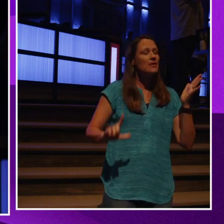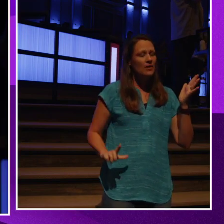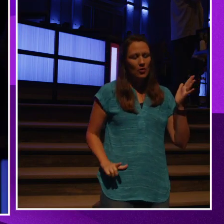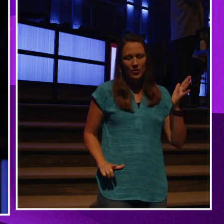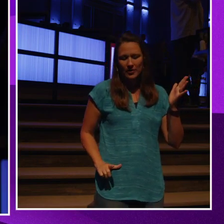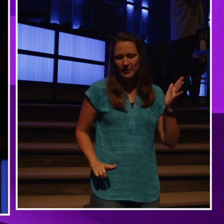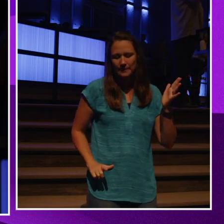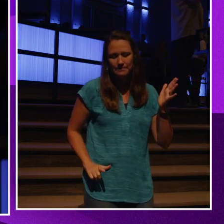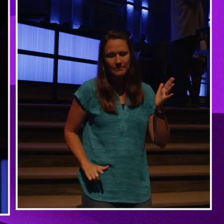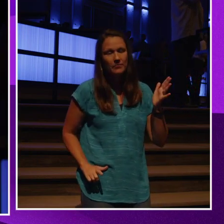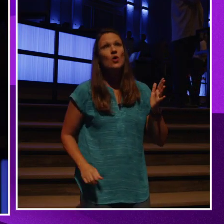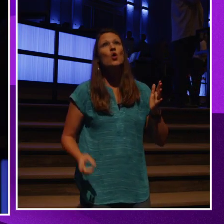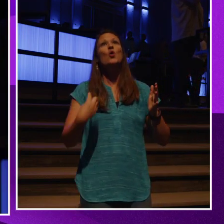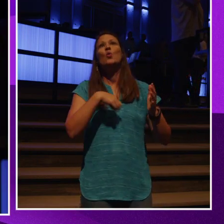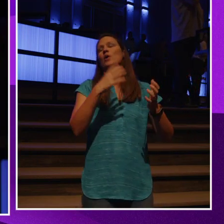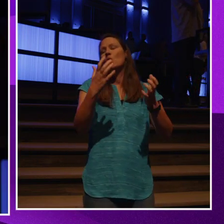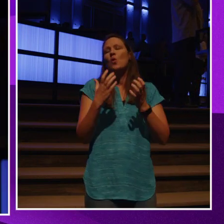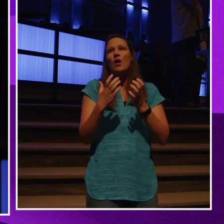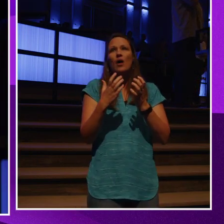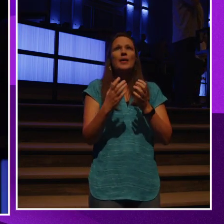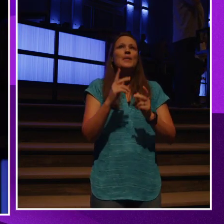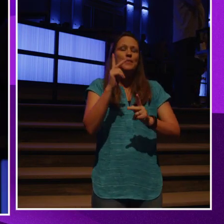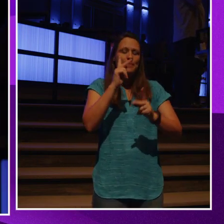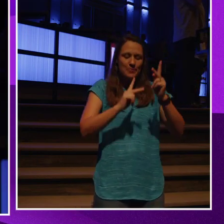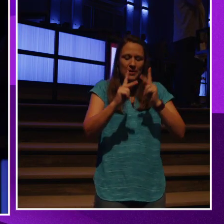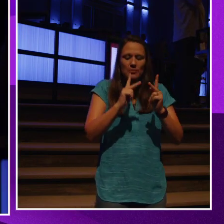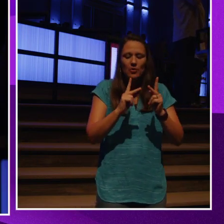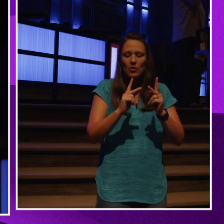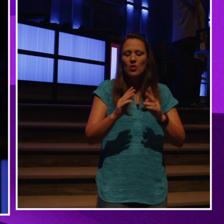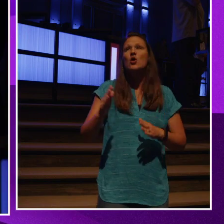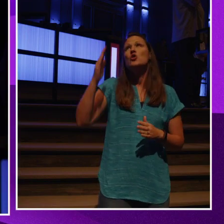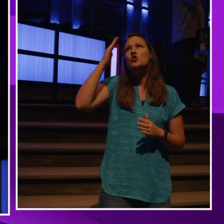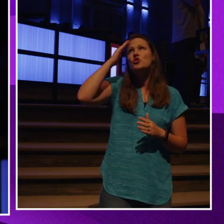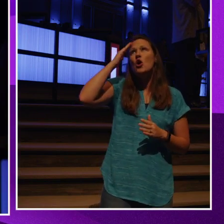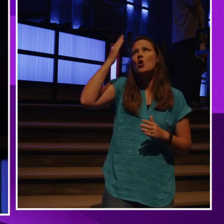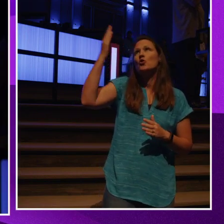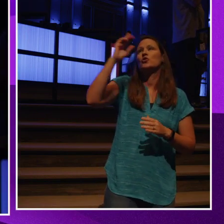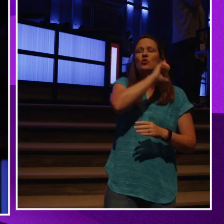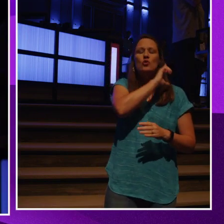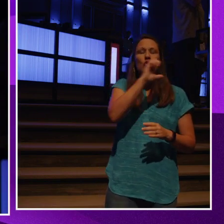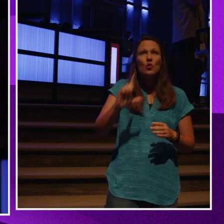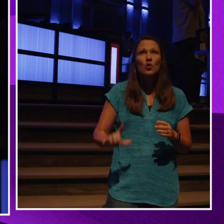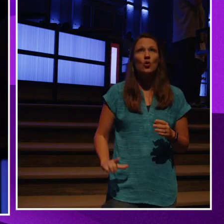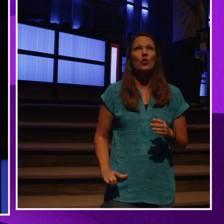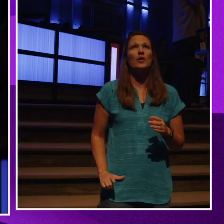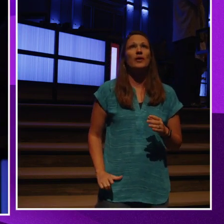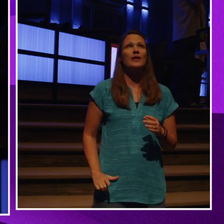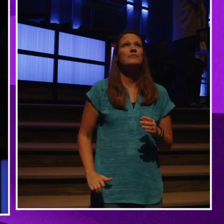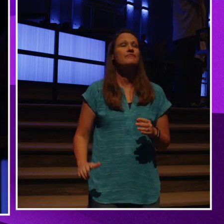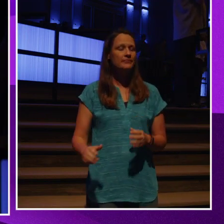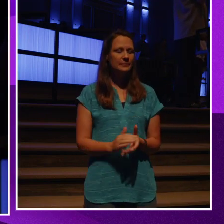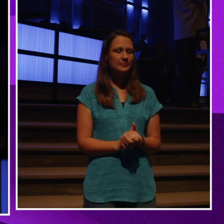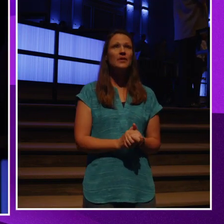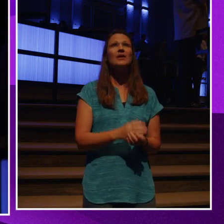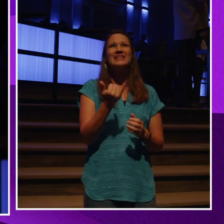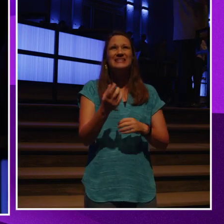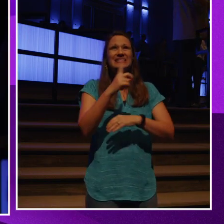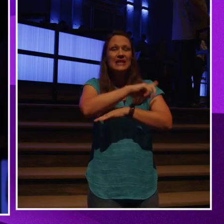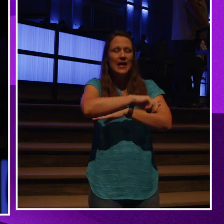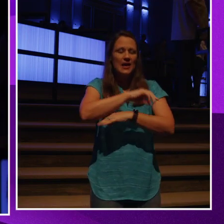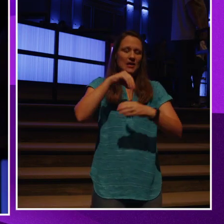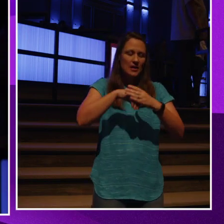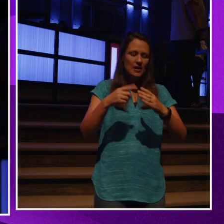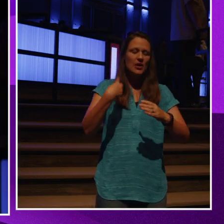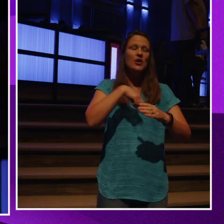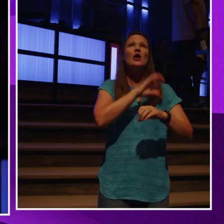up, that all men would be drawn to you. And Lord, I pray today that that would just become a reality, even in this service, that